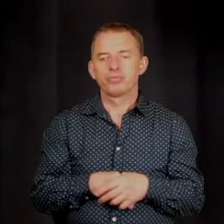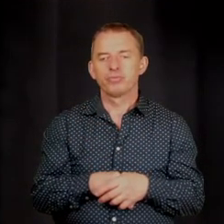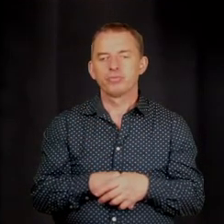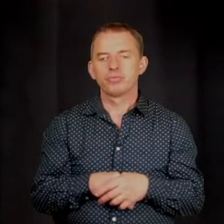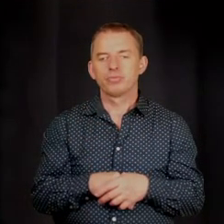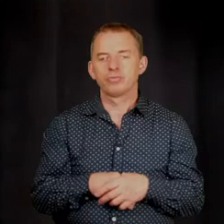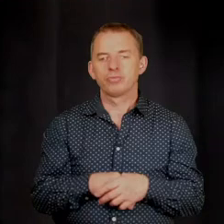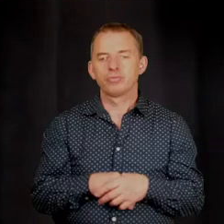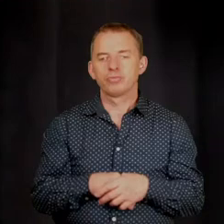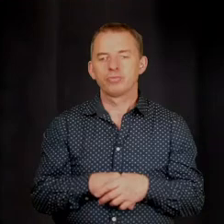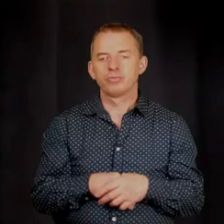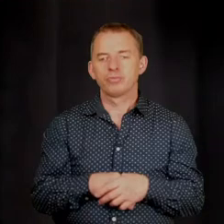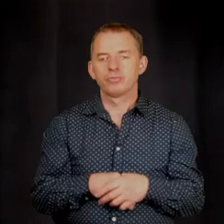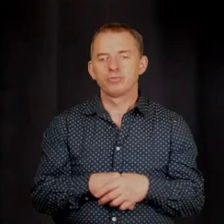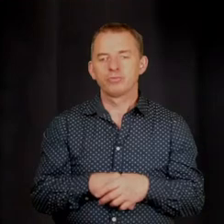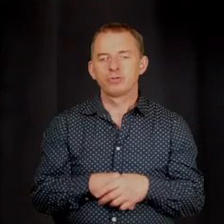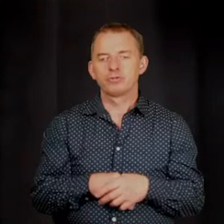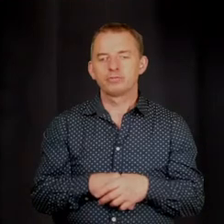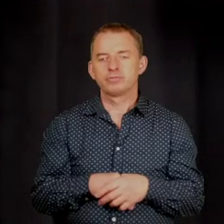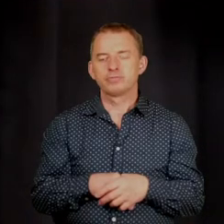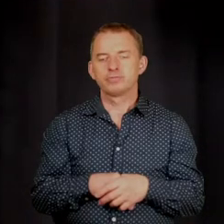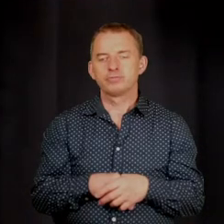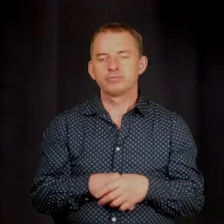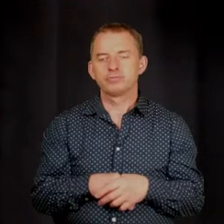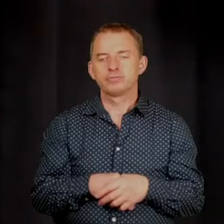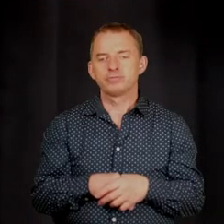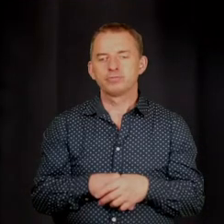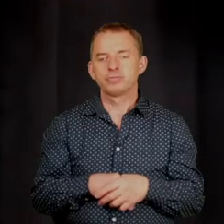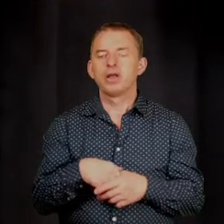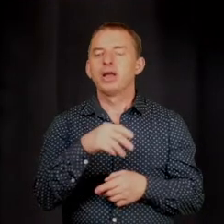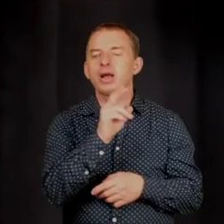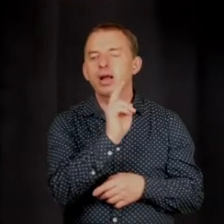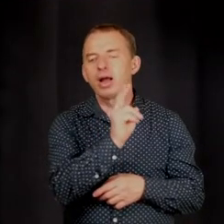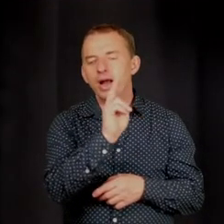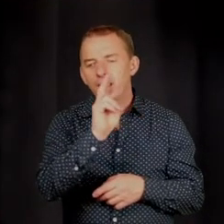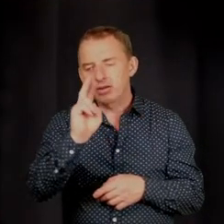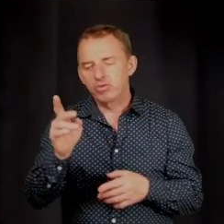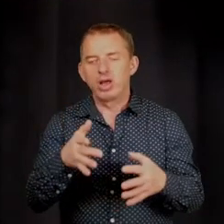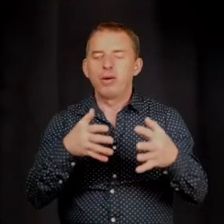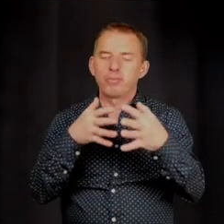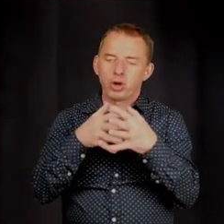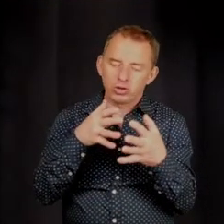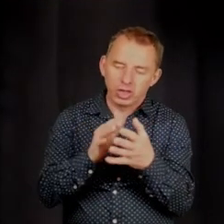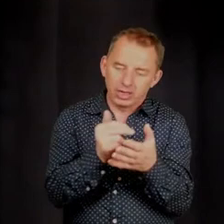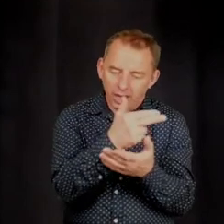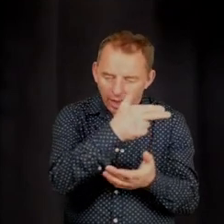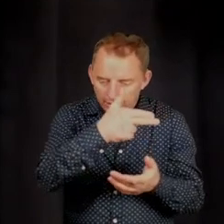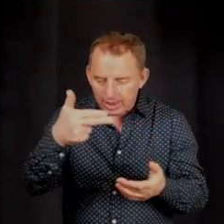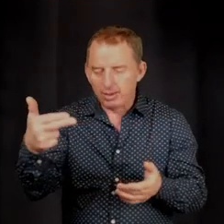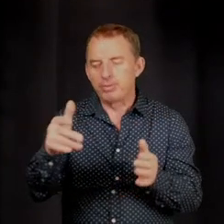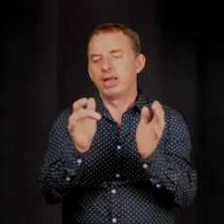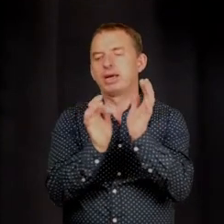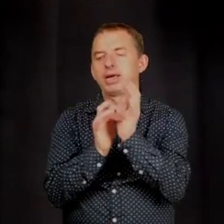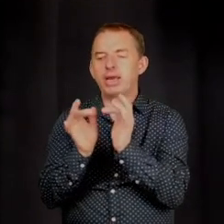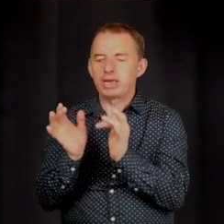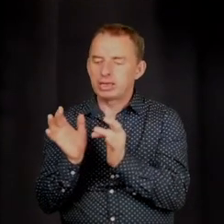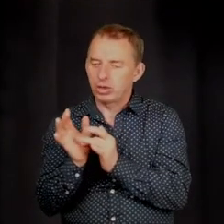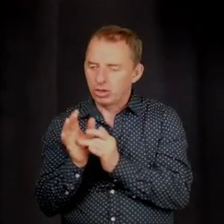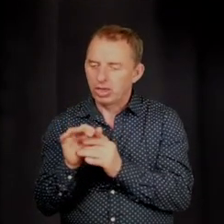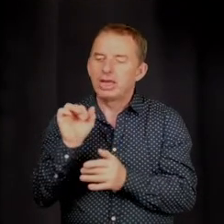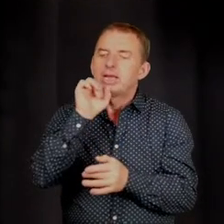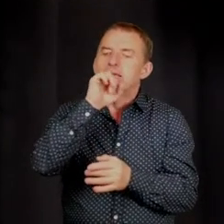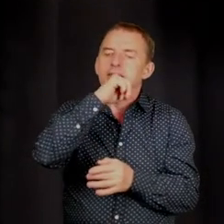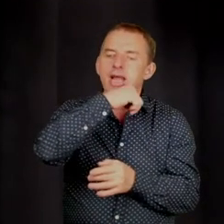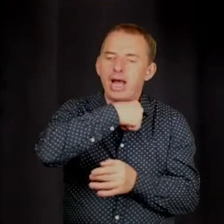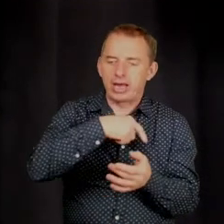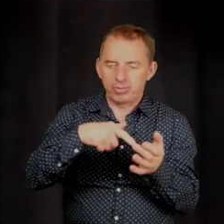eight highlighting the second coming of Christ. Każde proroctwo na temat Chrystusa w Starym